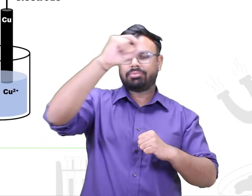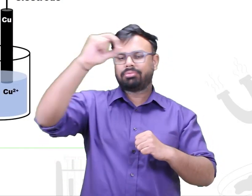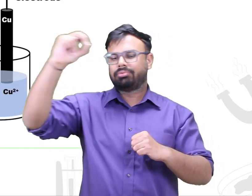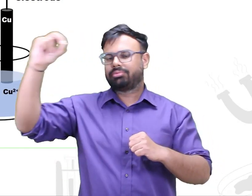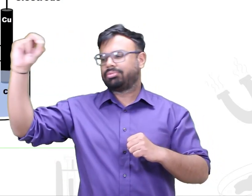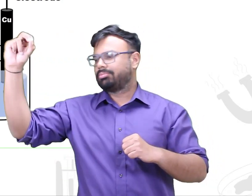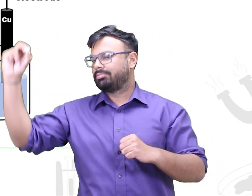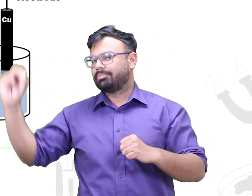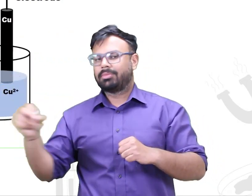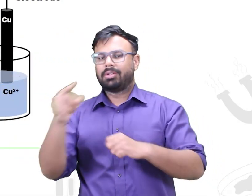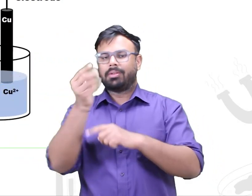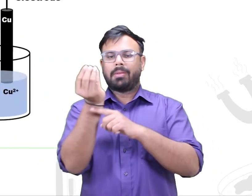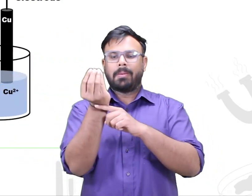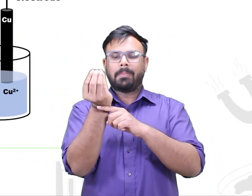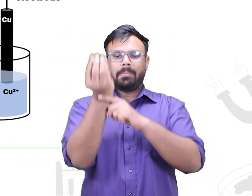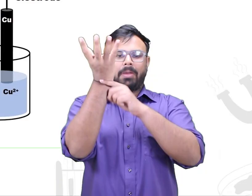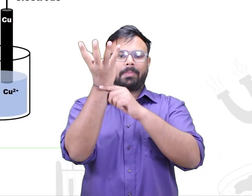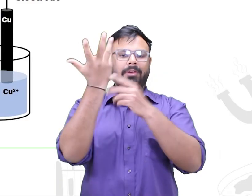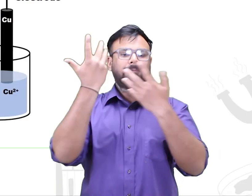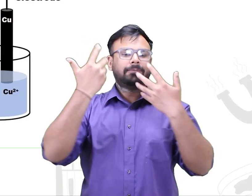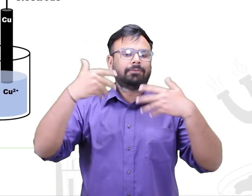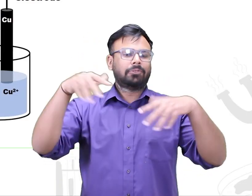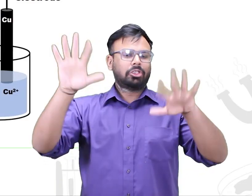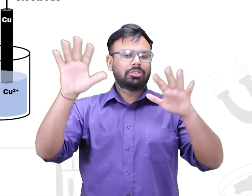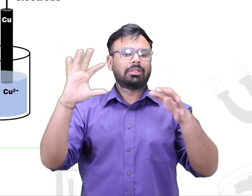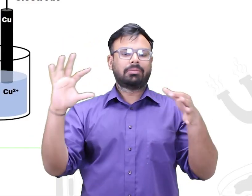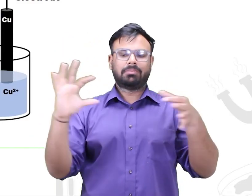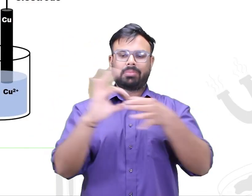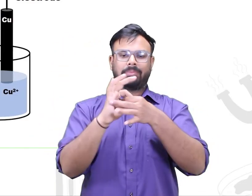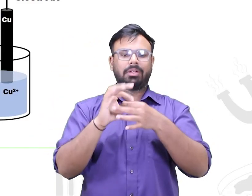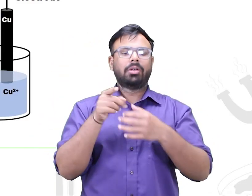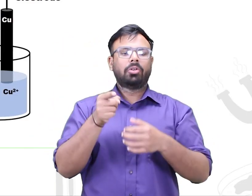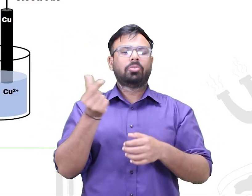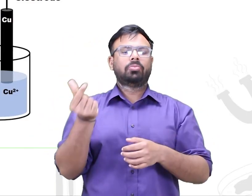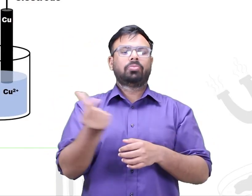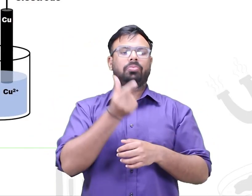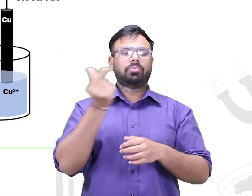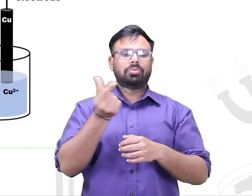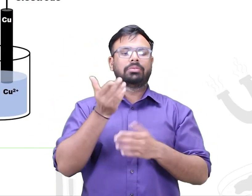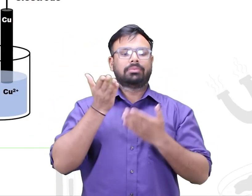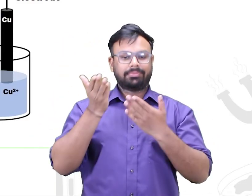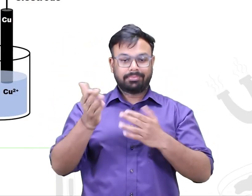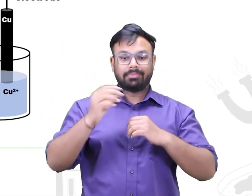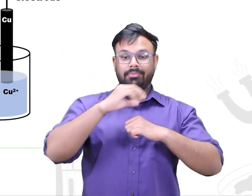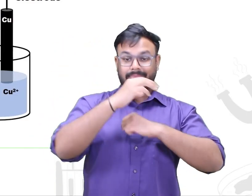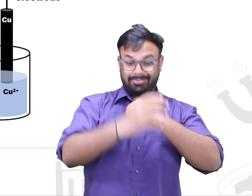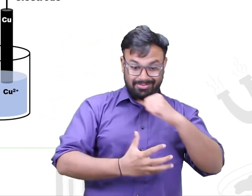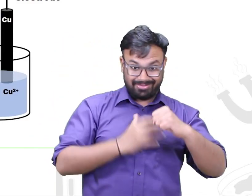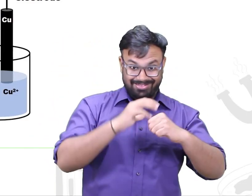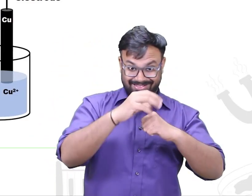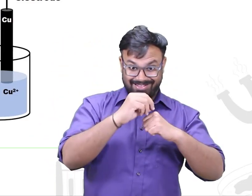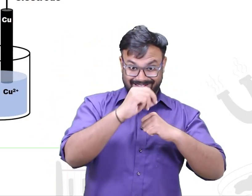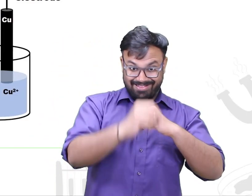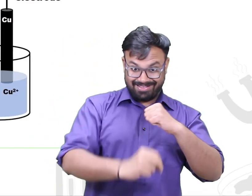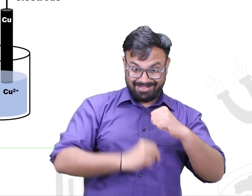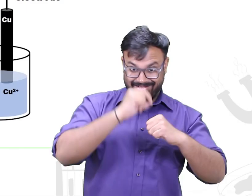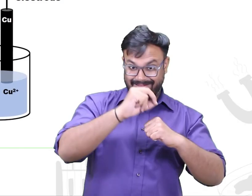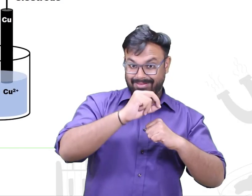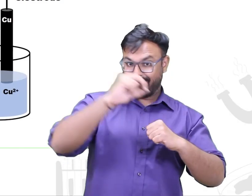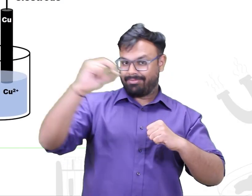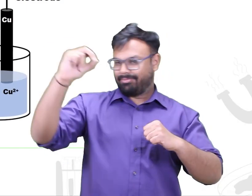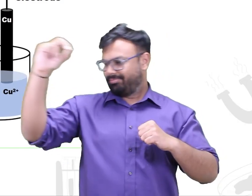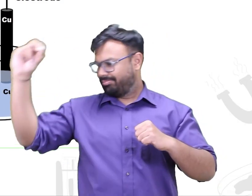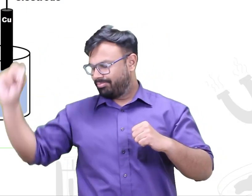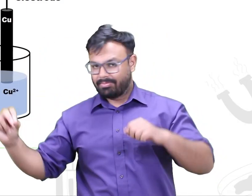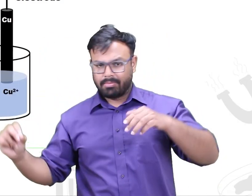The bulb starts glowing by the electron's movement when it connects in the external circuit. Zinc electrode dipped in the zinc